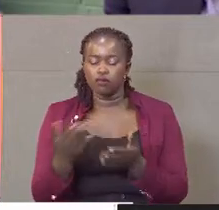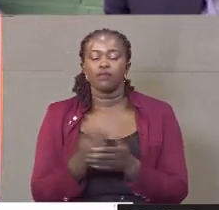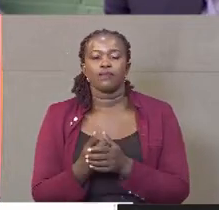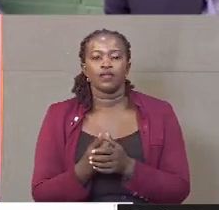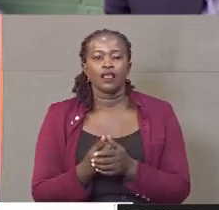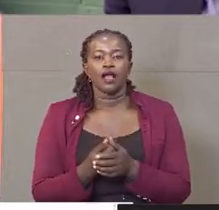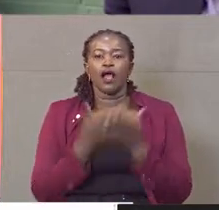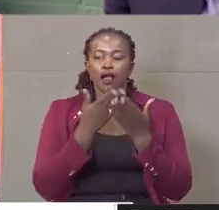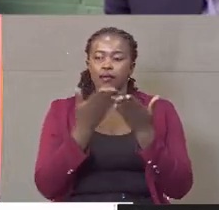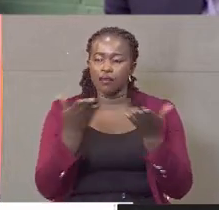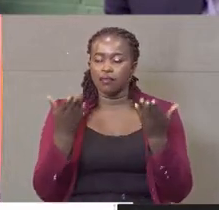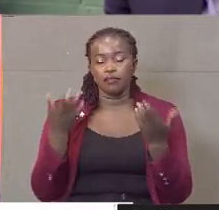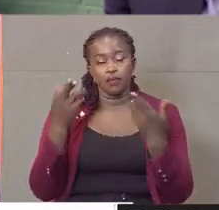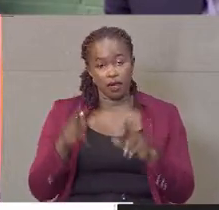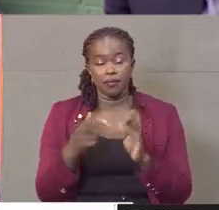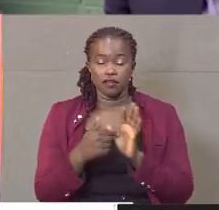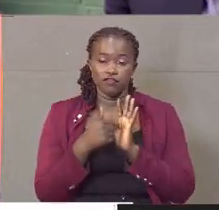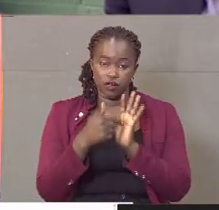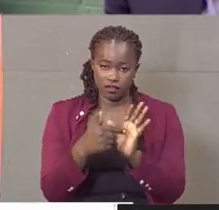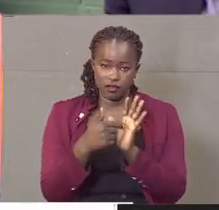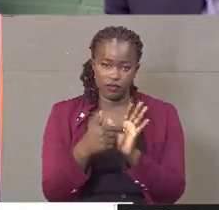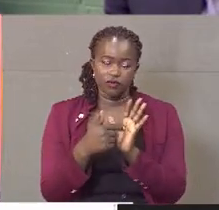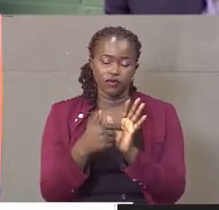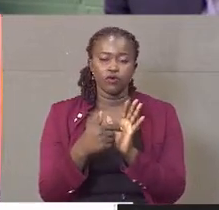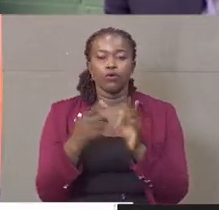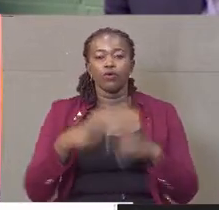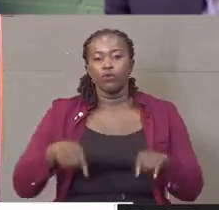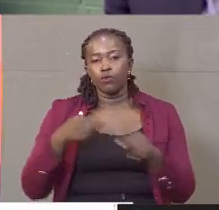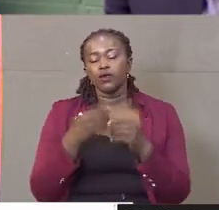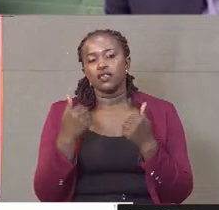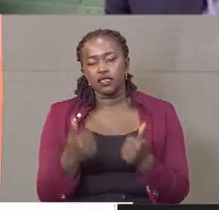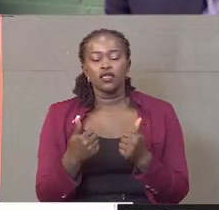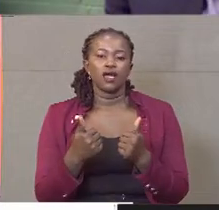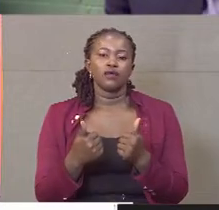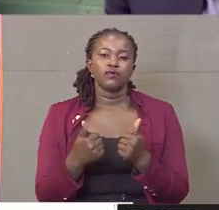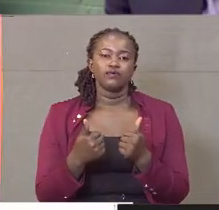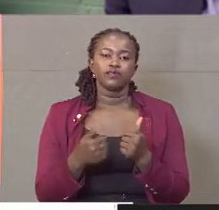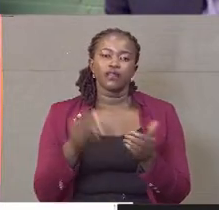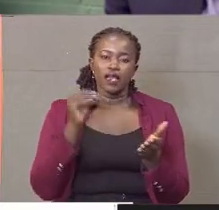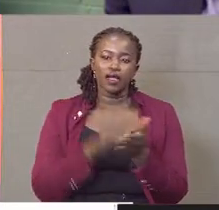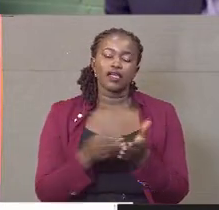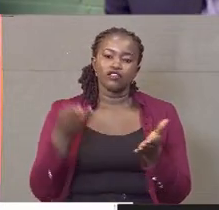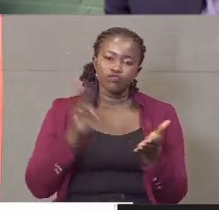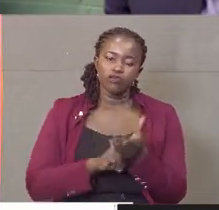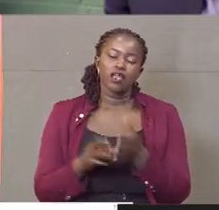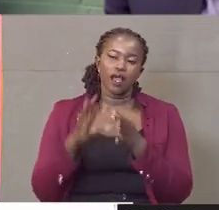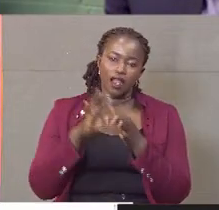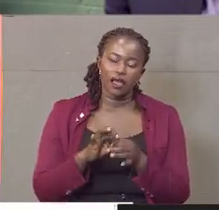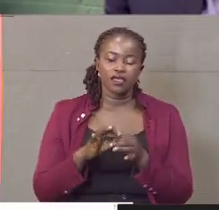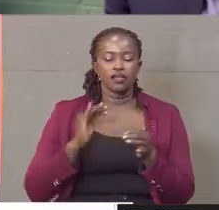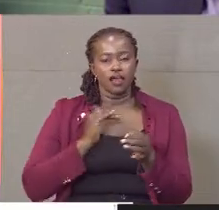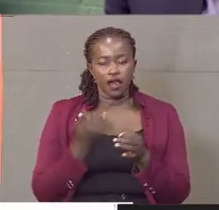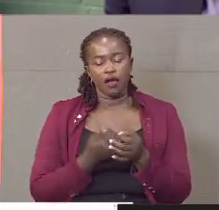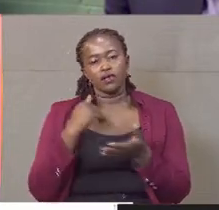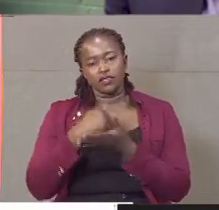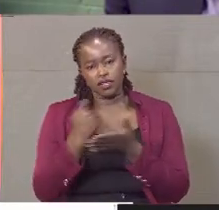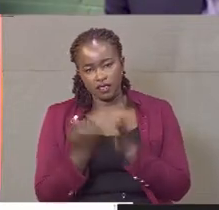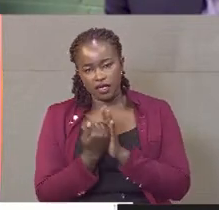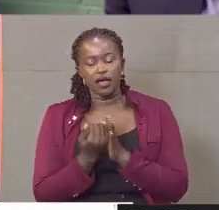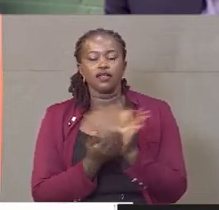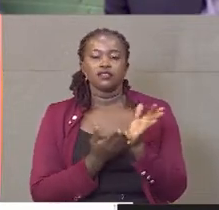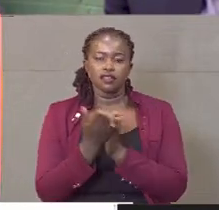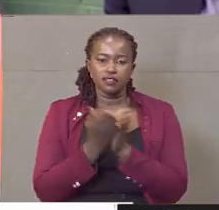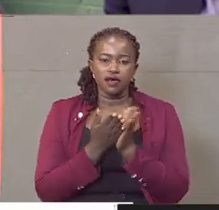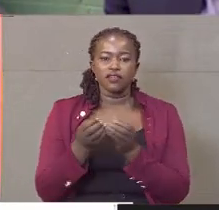in common. For example, we are now going again to realign our sector